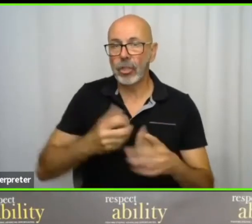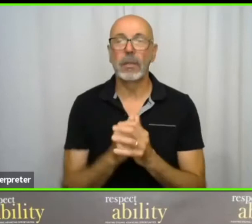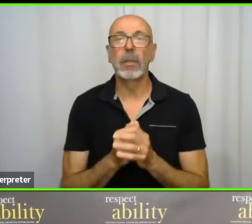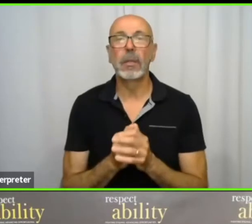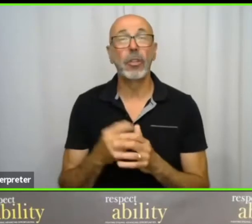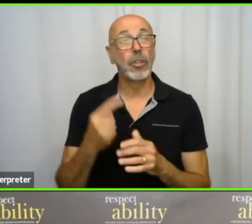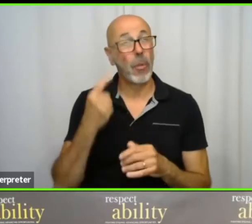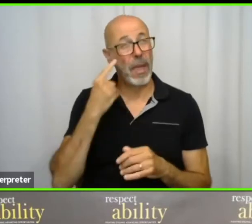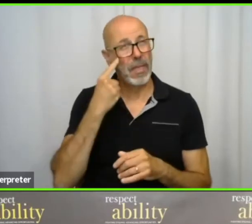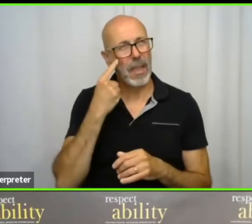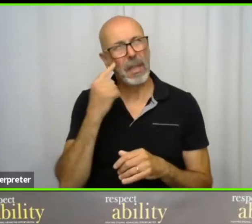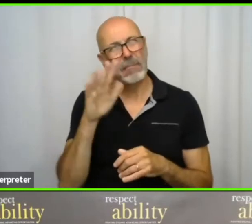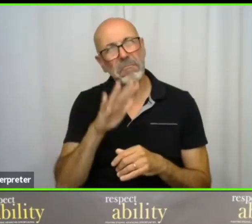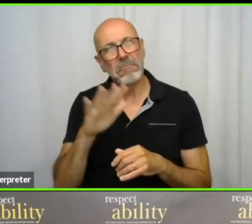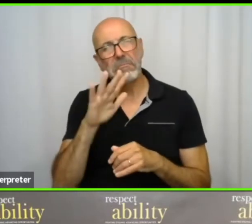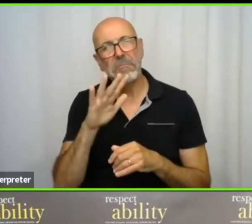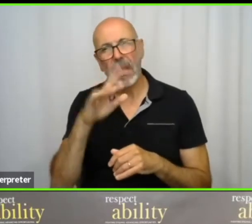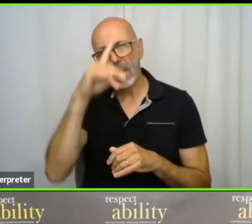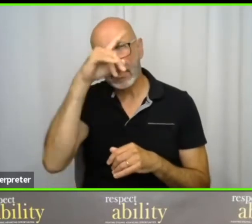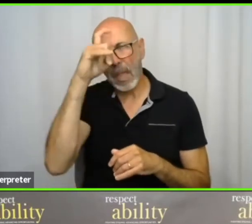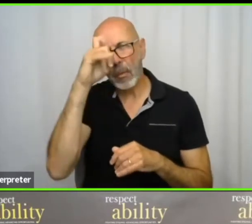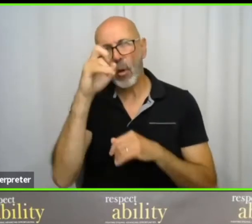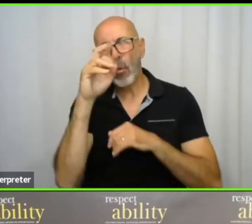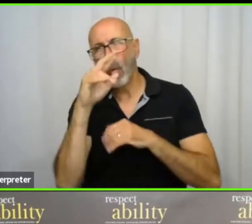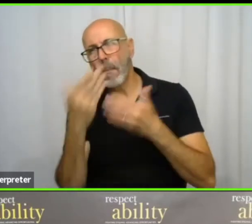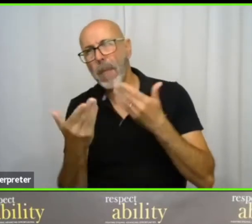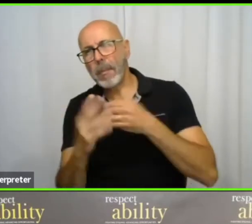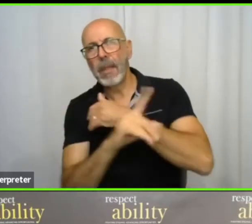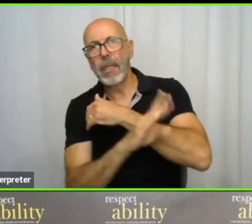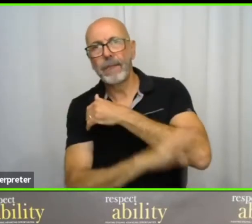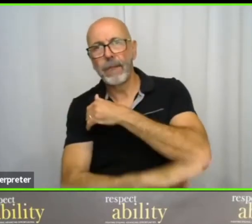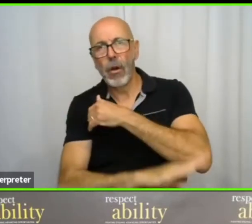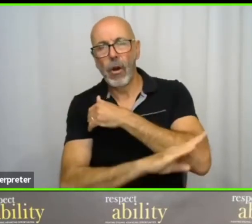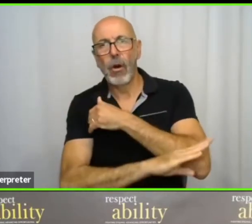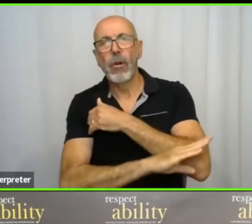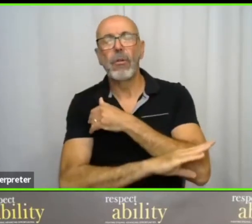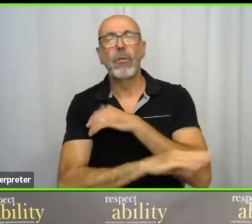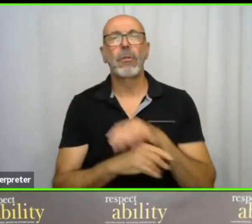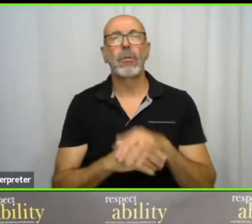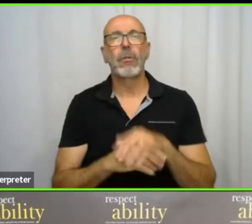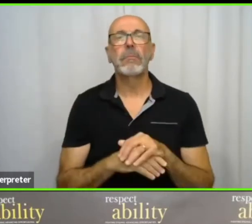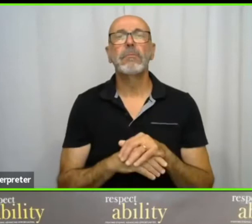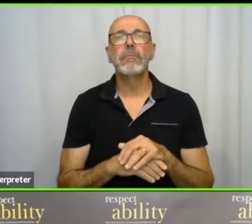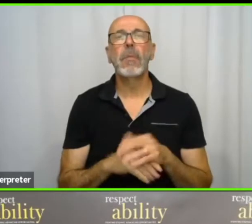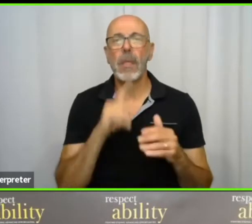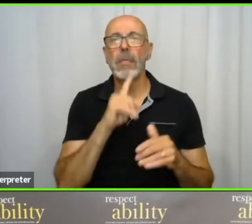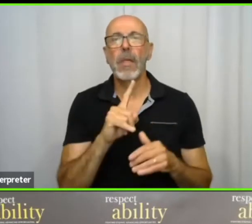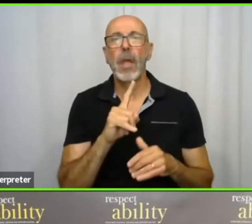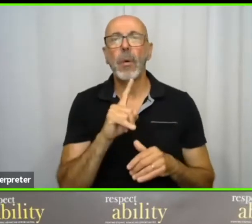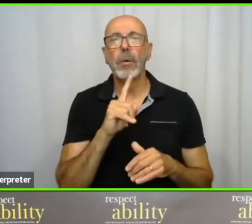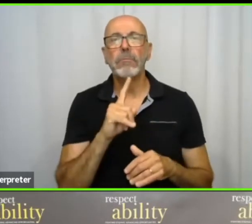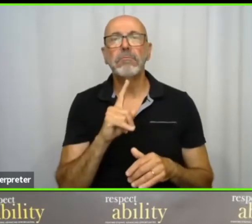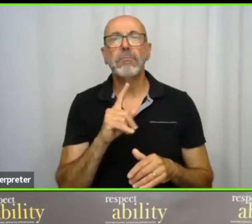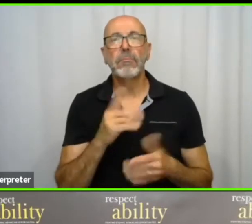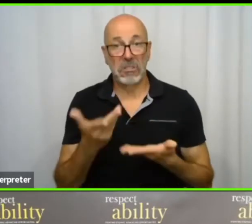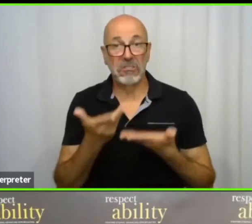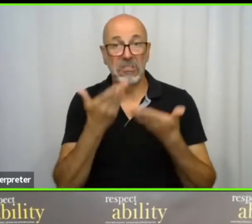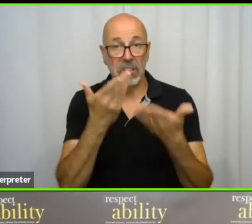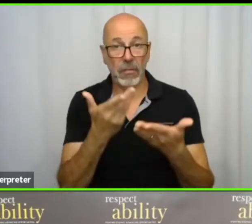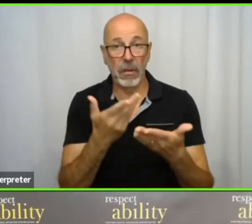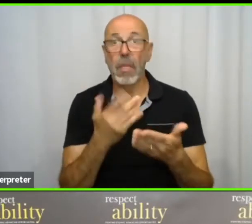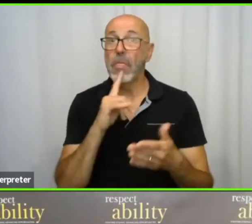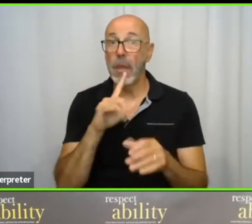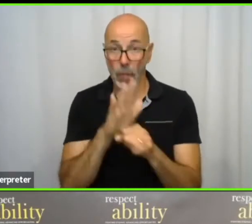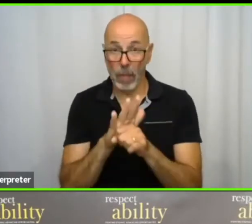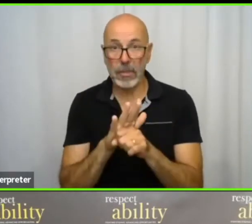summer or the fall for them to live up to their promises and actually deliver removing